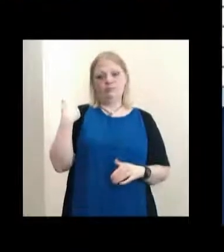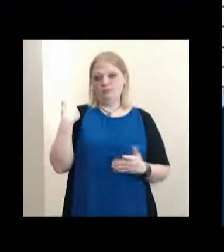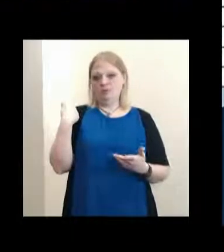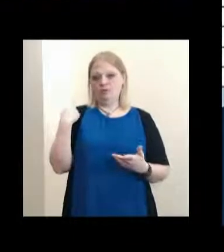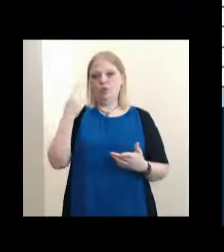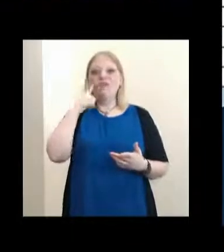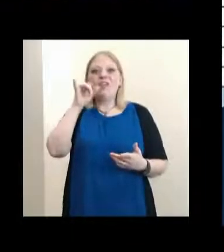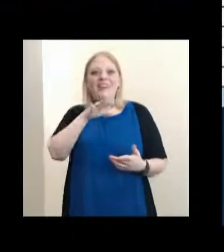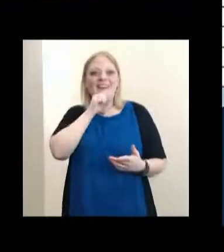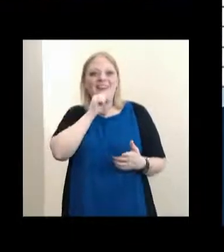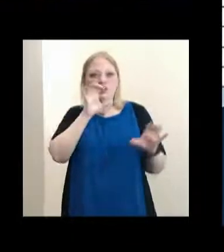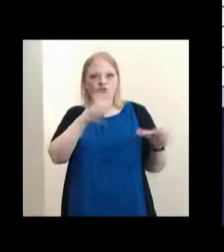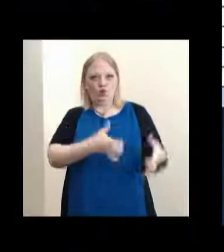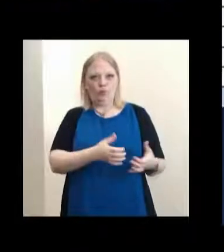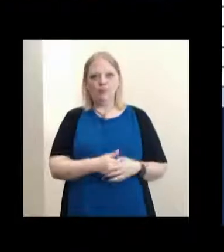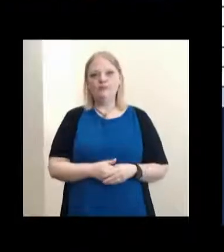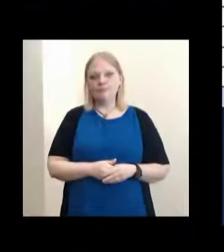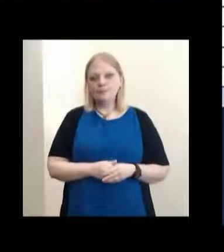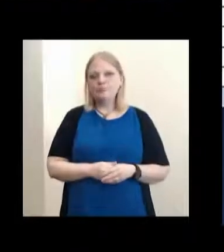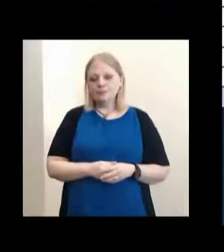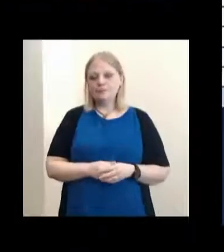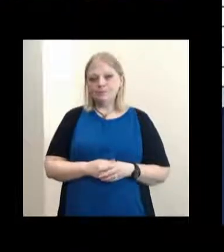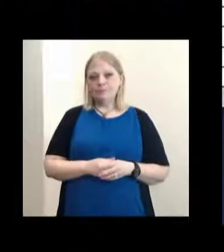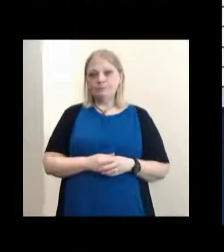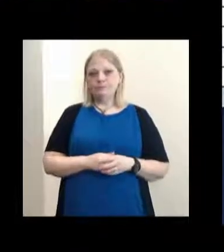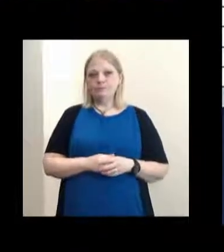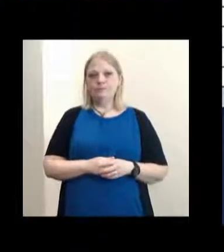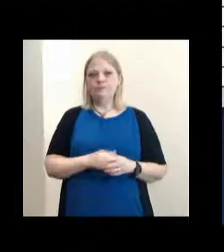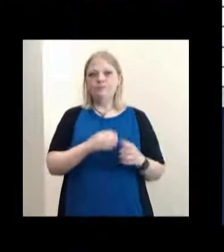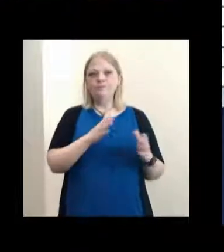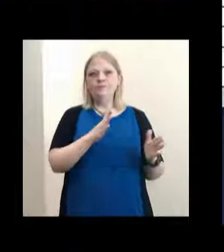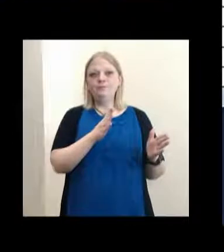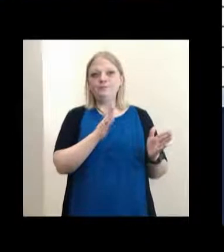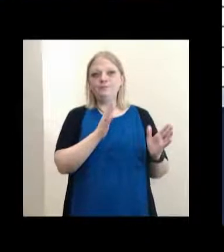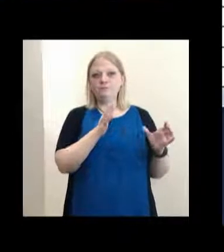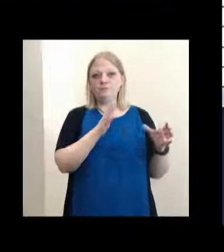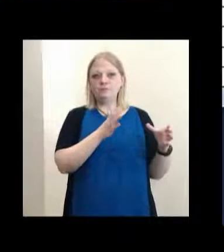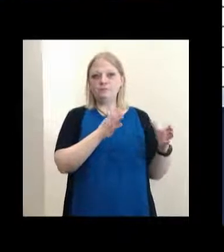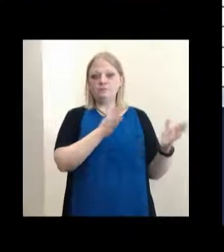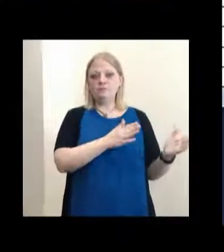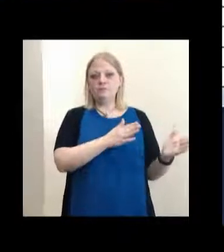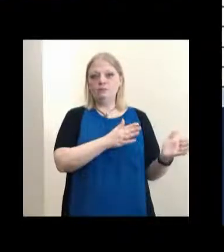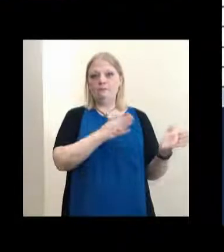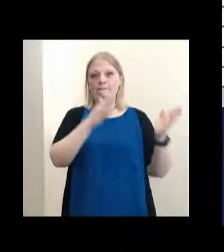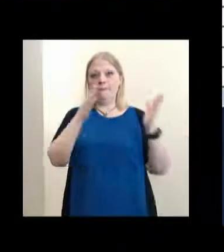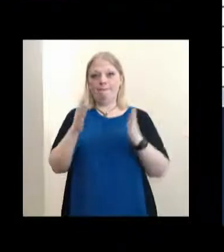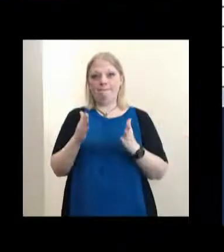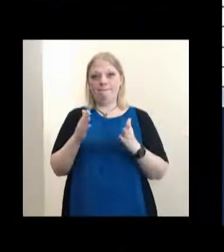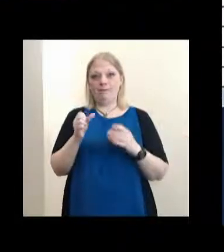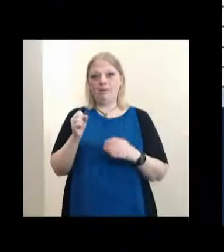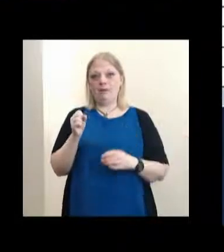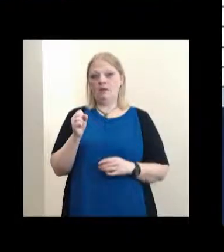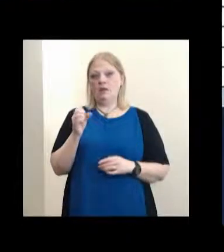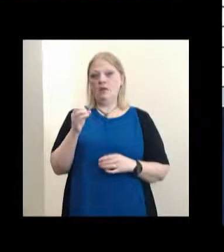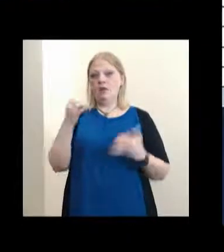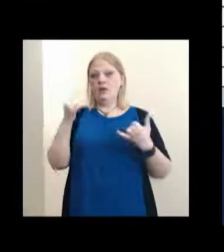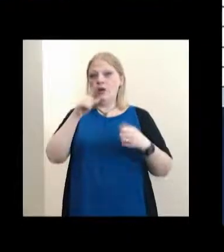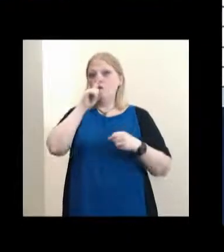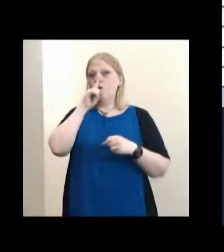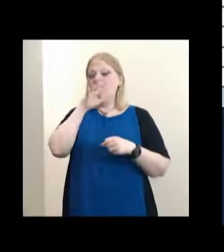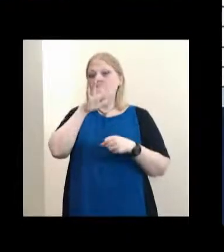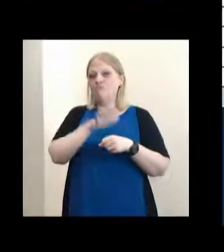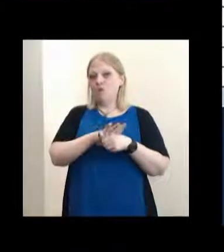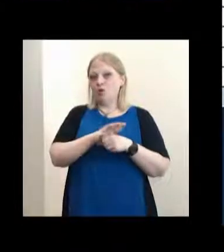age group. So now we're looking at our rates of confirmed cases